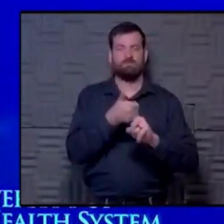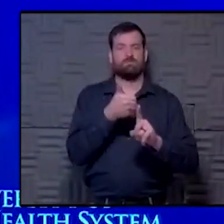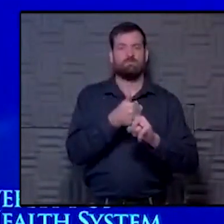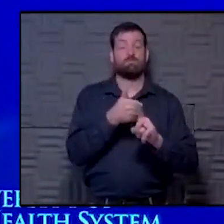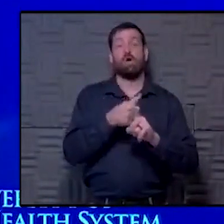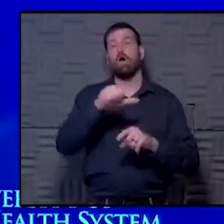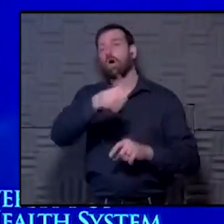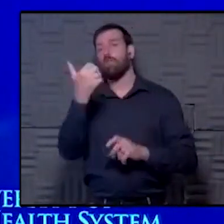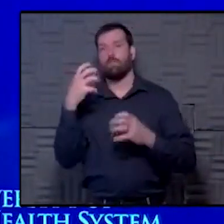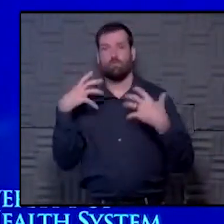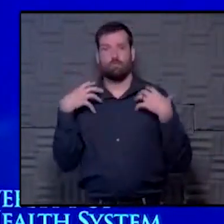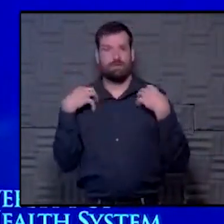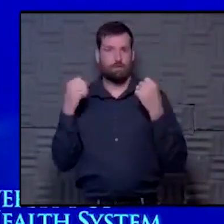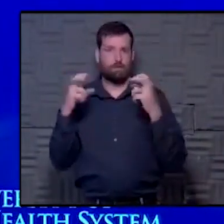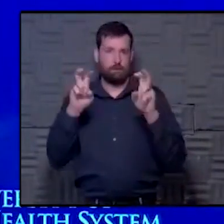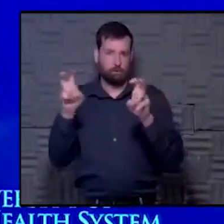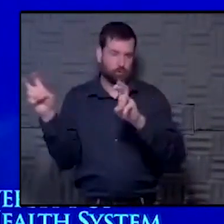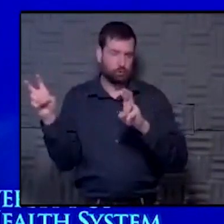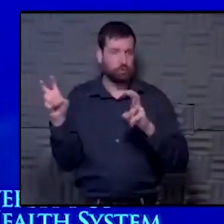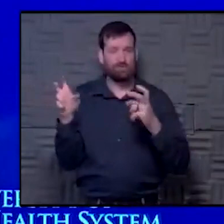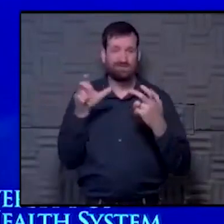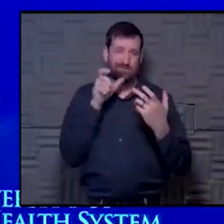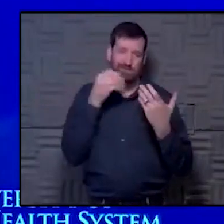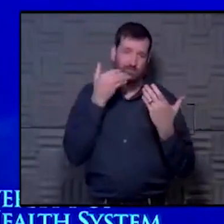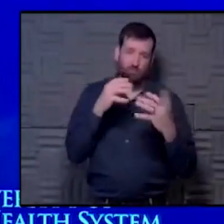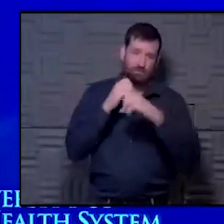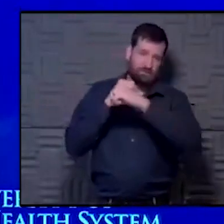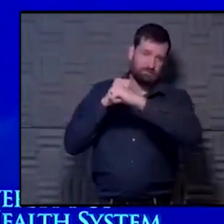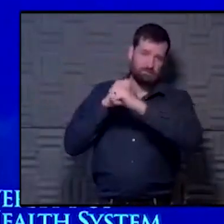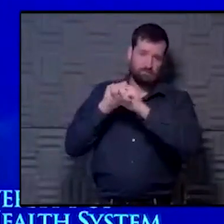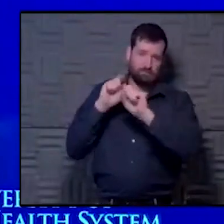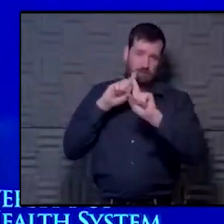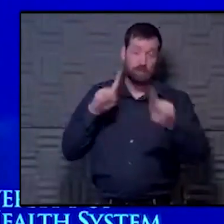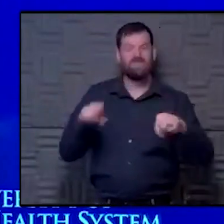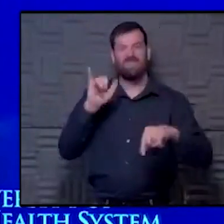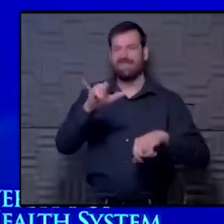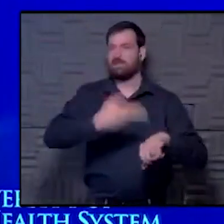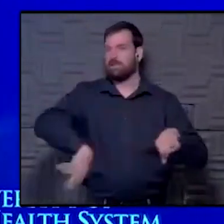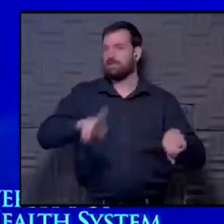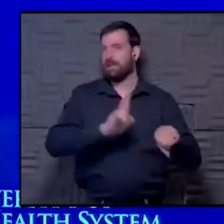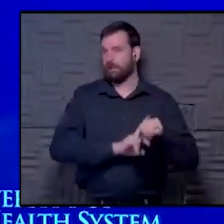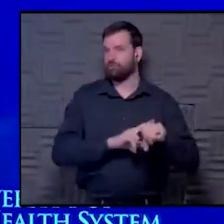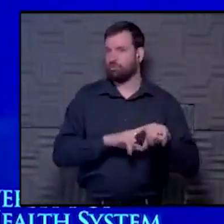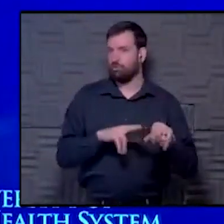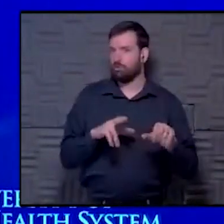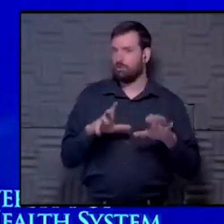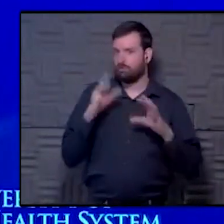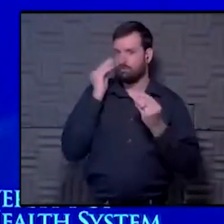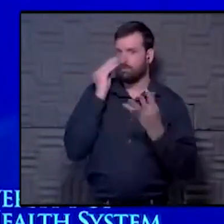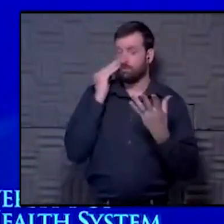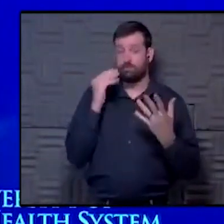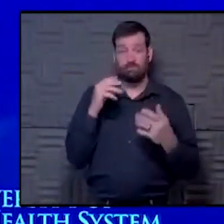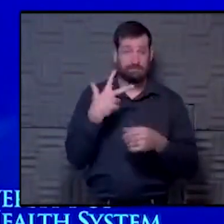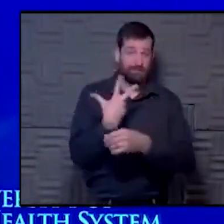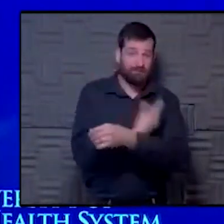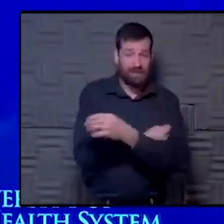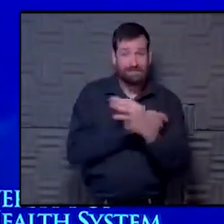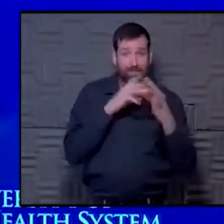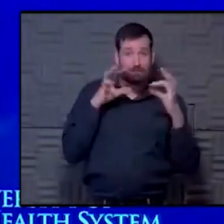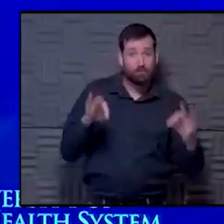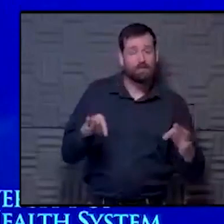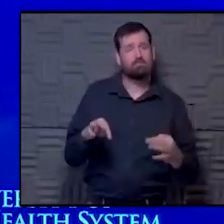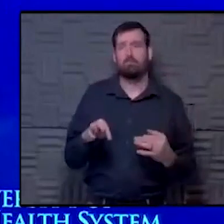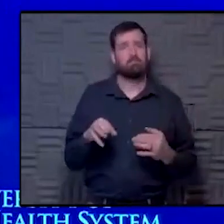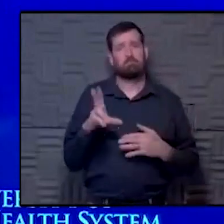chronic illnesses and may not have as good immune response, and that's true not just locally, that's national data. So, are the vaccines perfect?